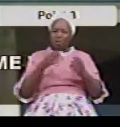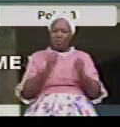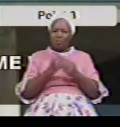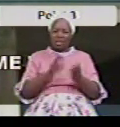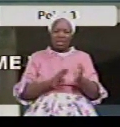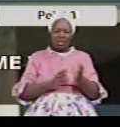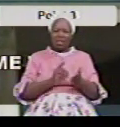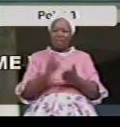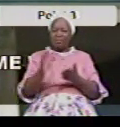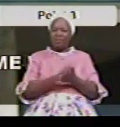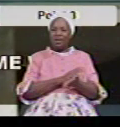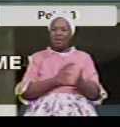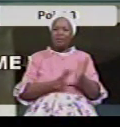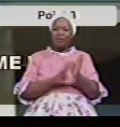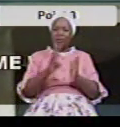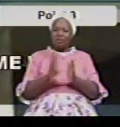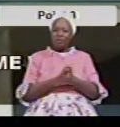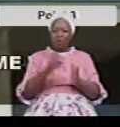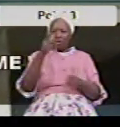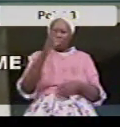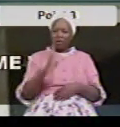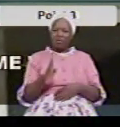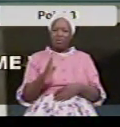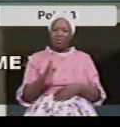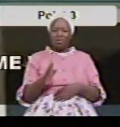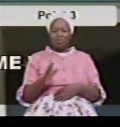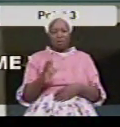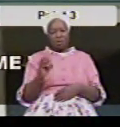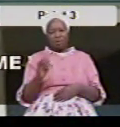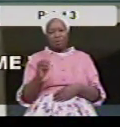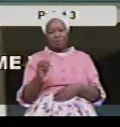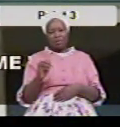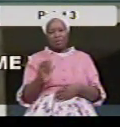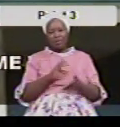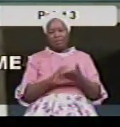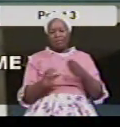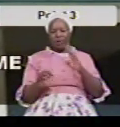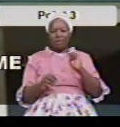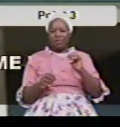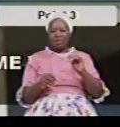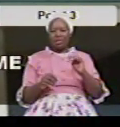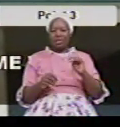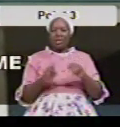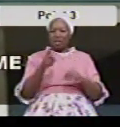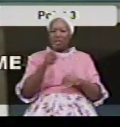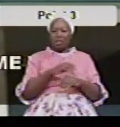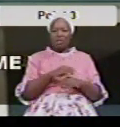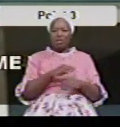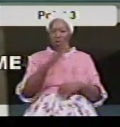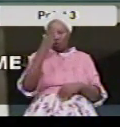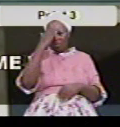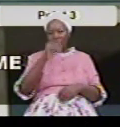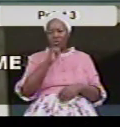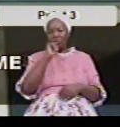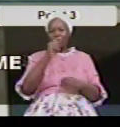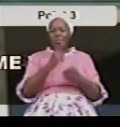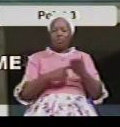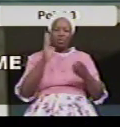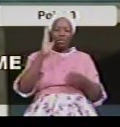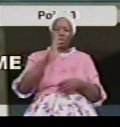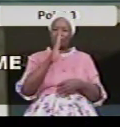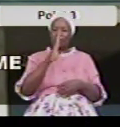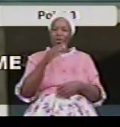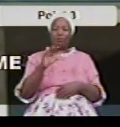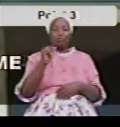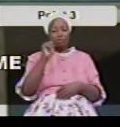low. Whereas, verse 14, ye know not what shall be on the morrow.